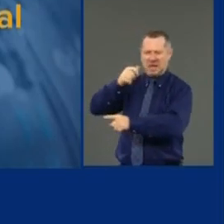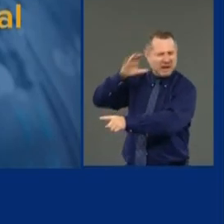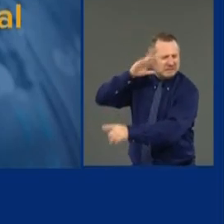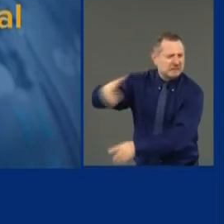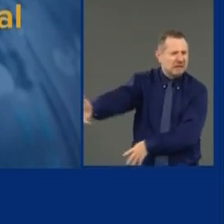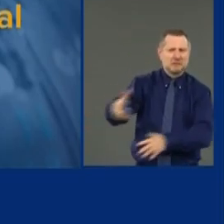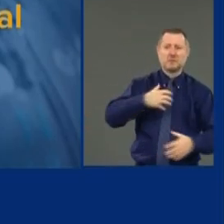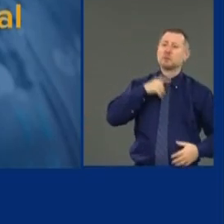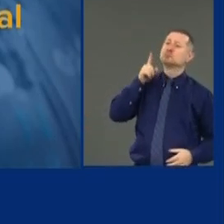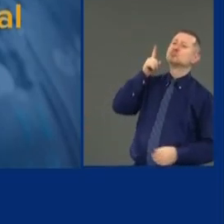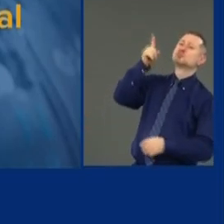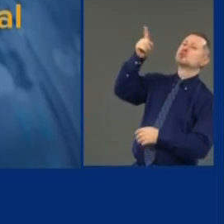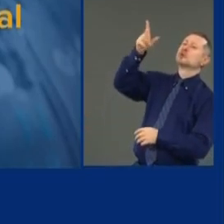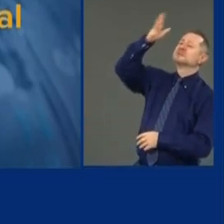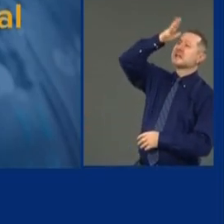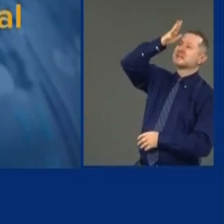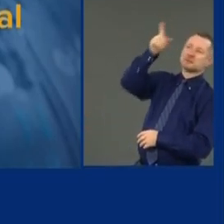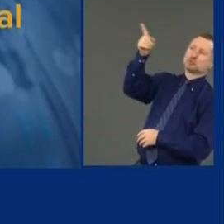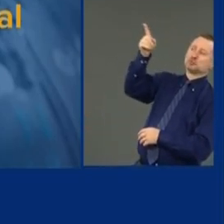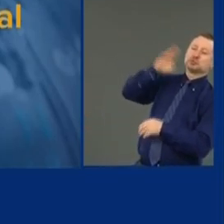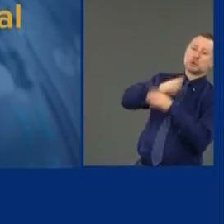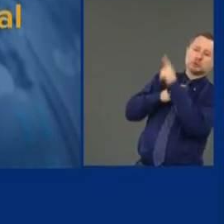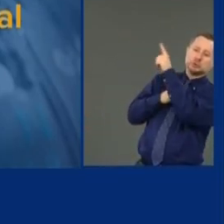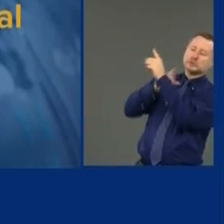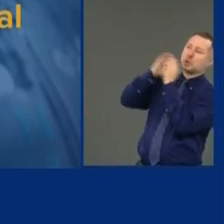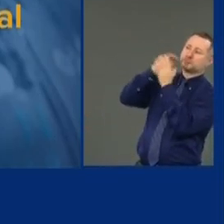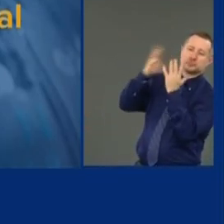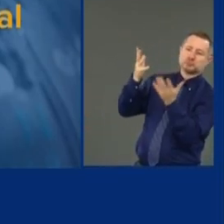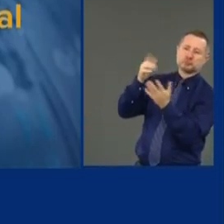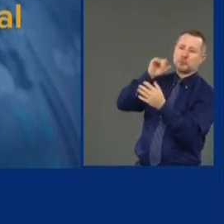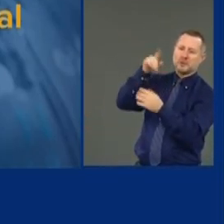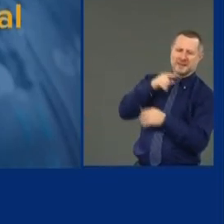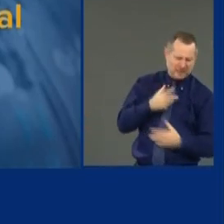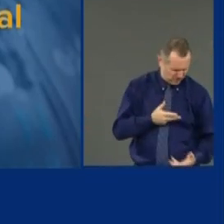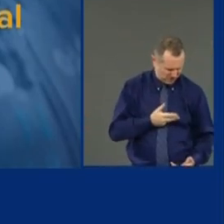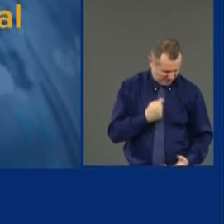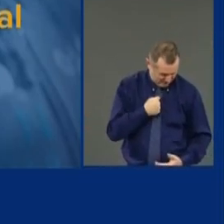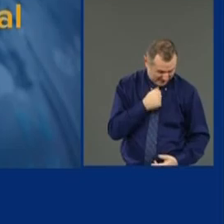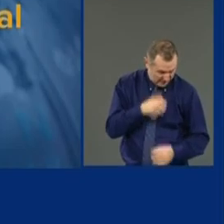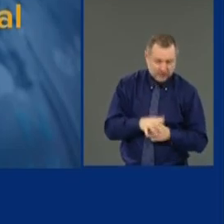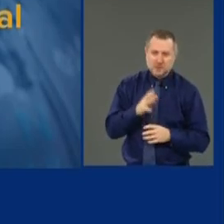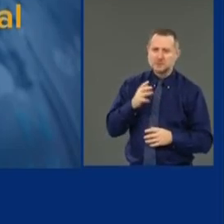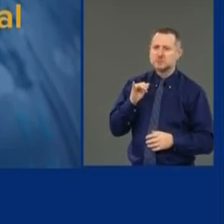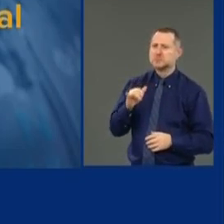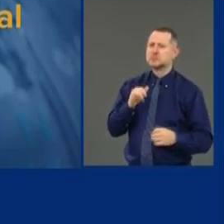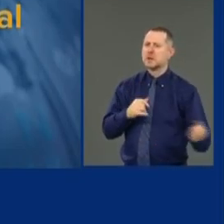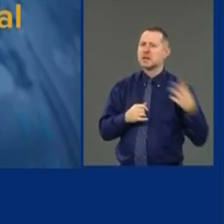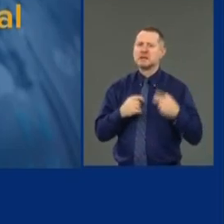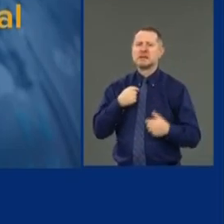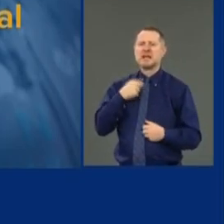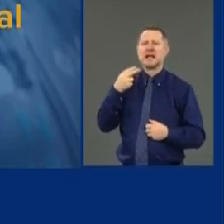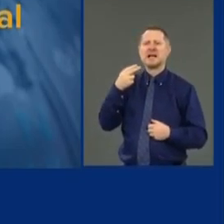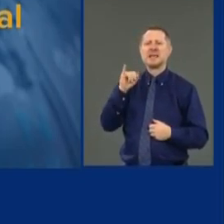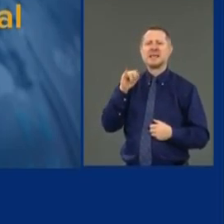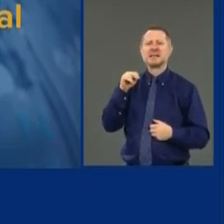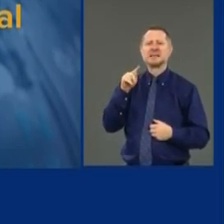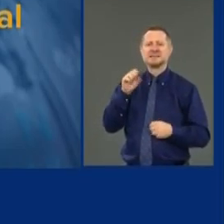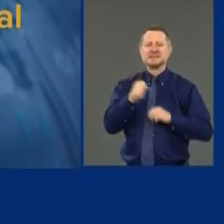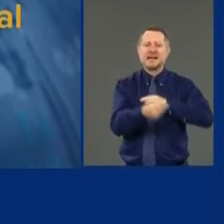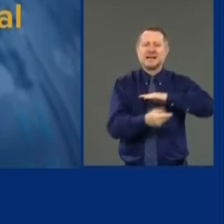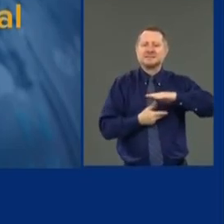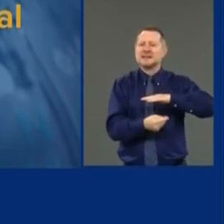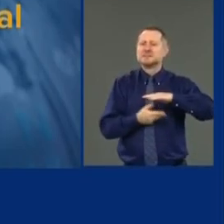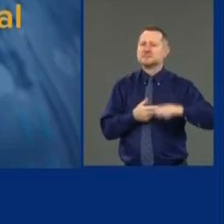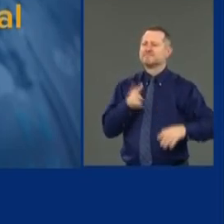not communicating. They've had many helpful hints as to why I haven't been able to communicate effectively or to